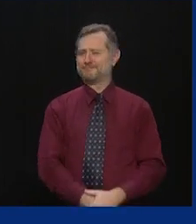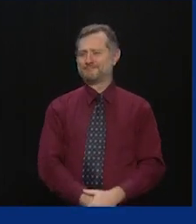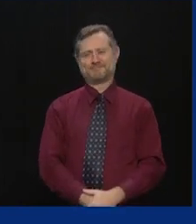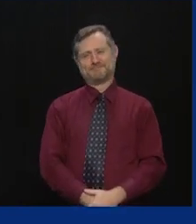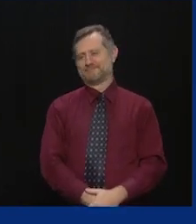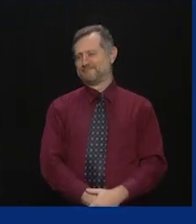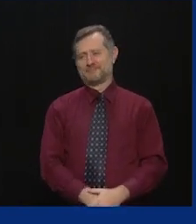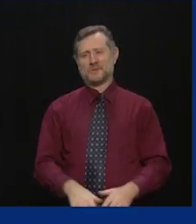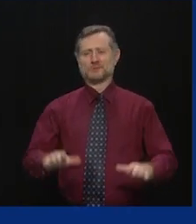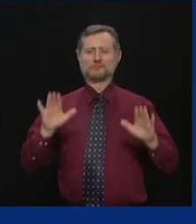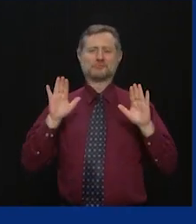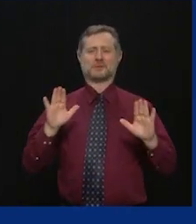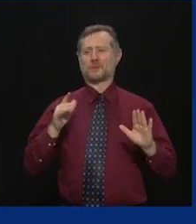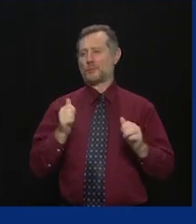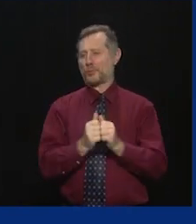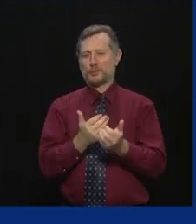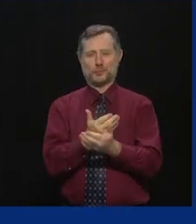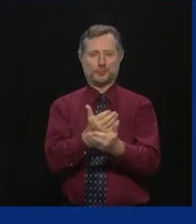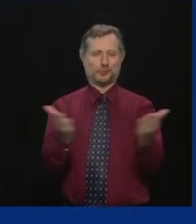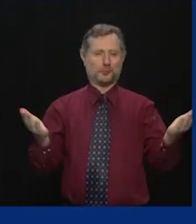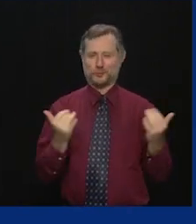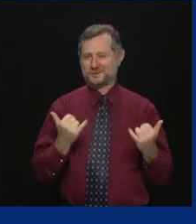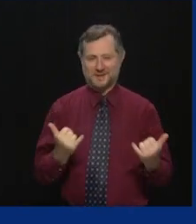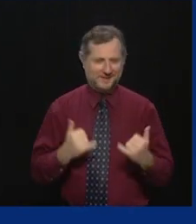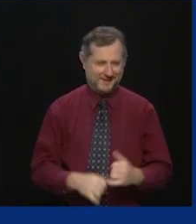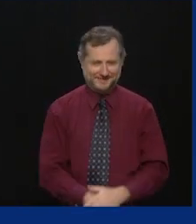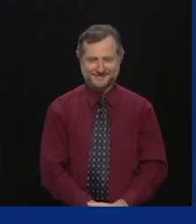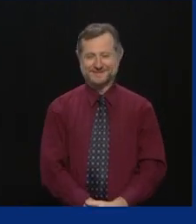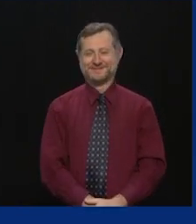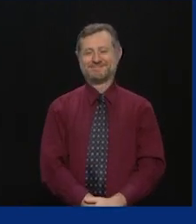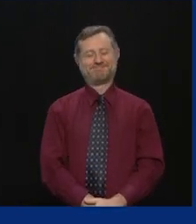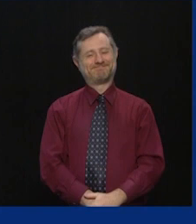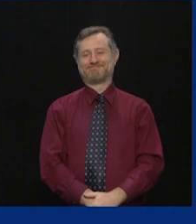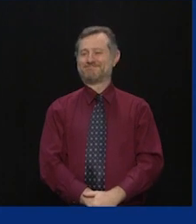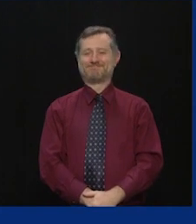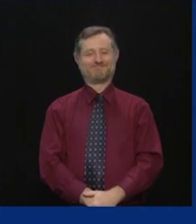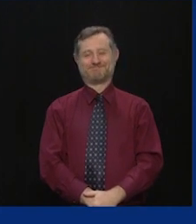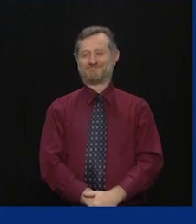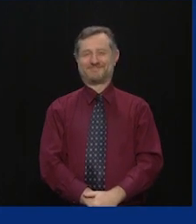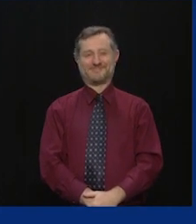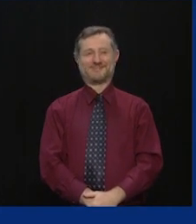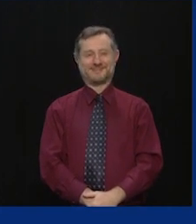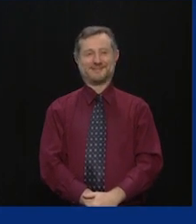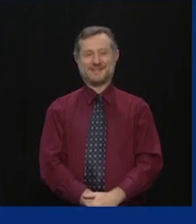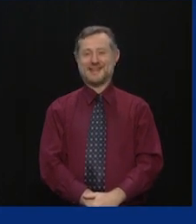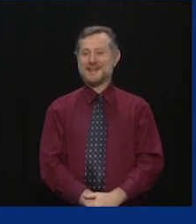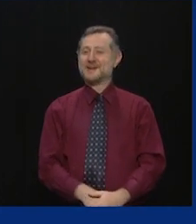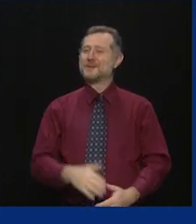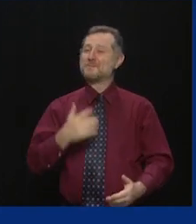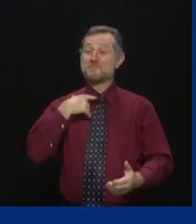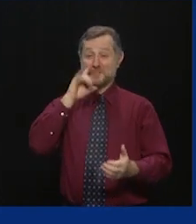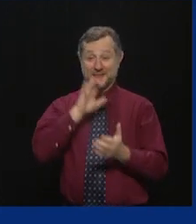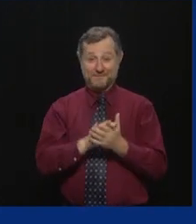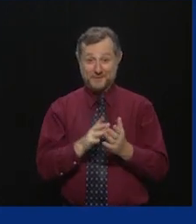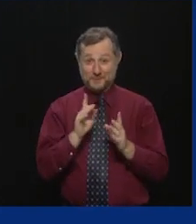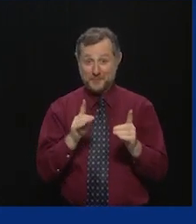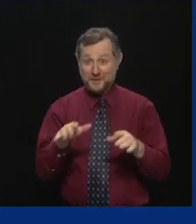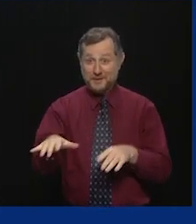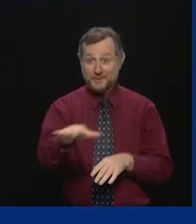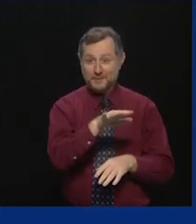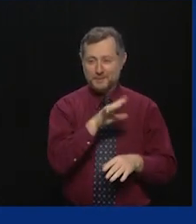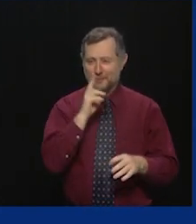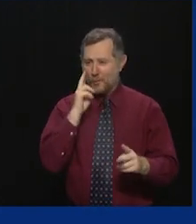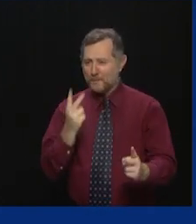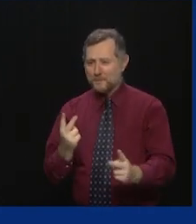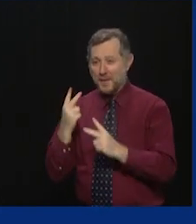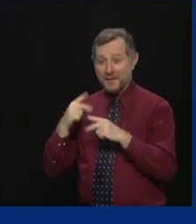on this day, and you cannot understate the significance. I believe that people are going to look back on this day with this